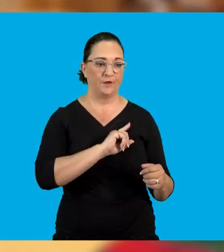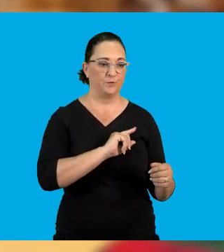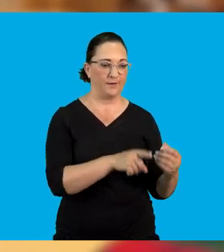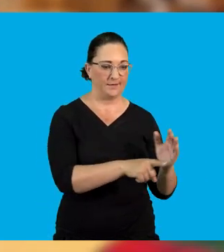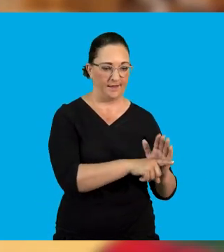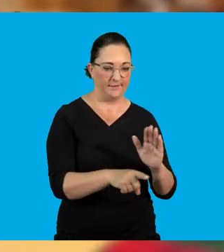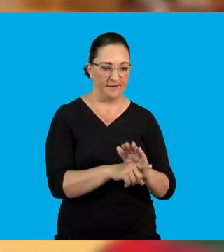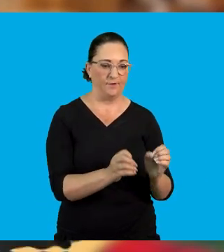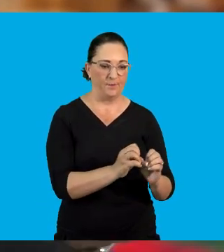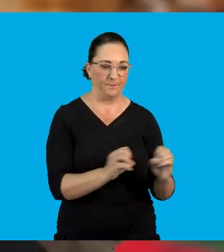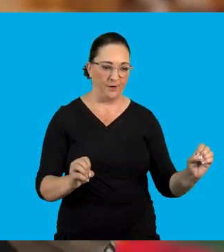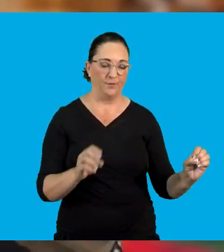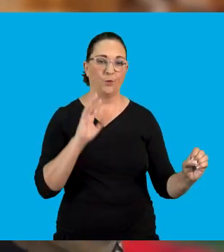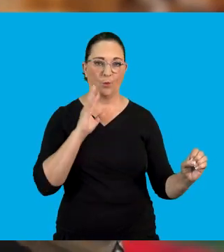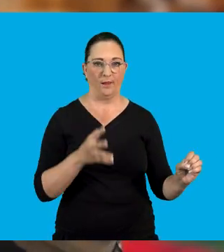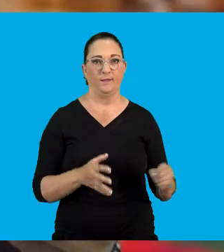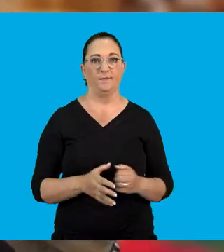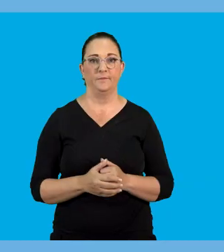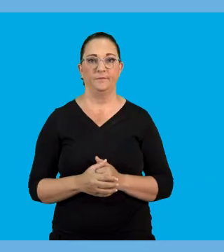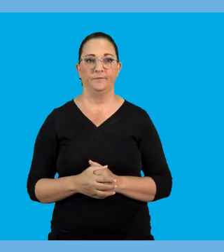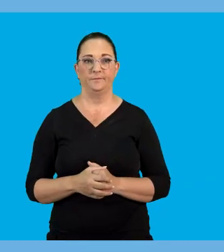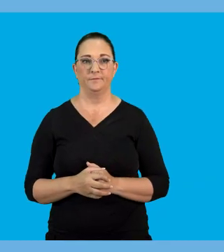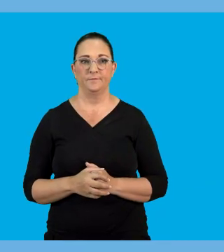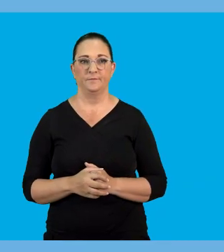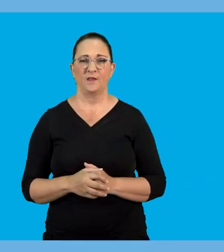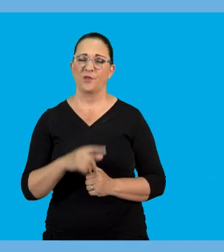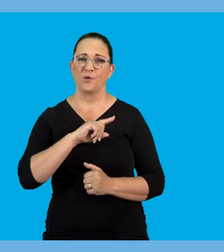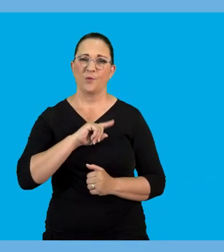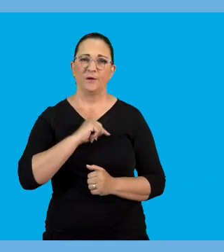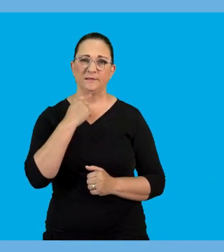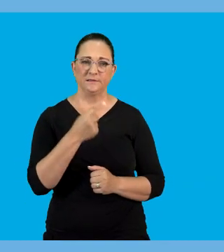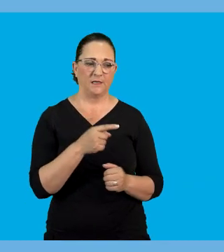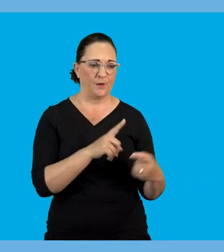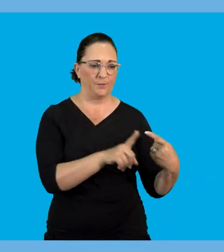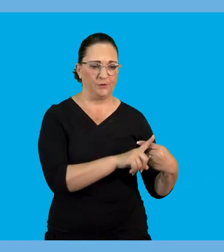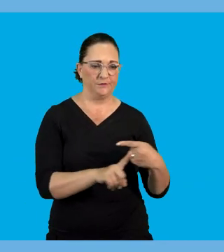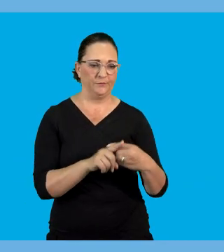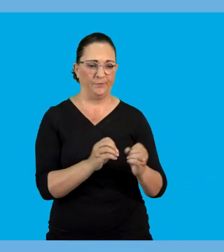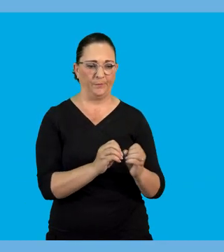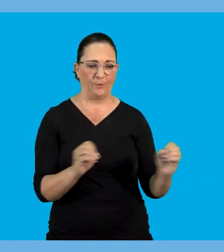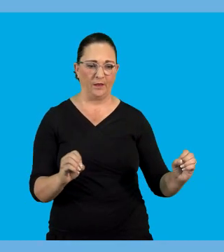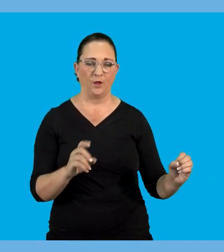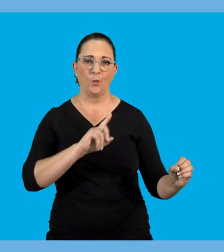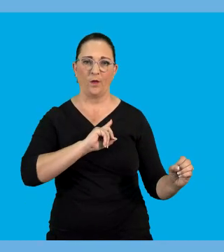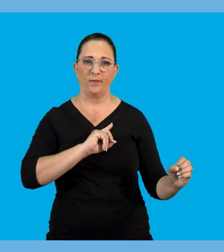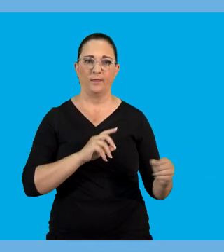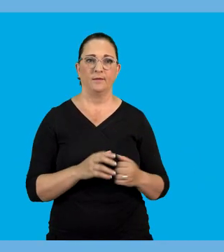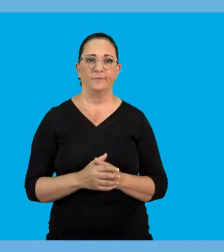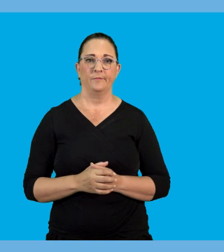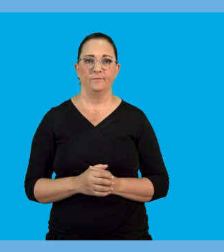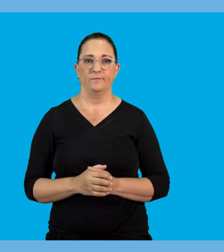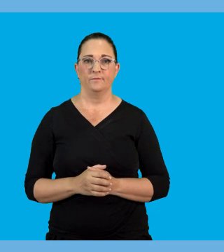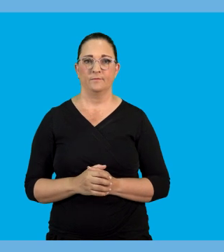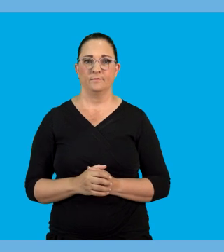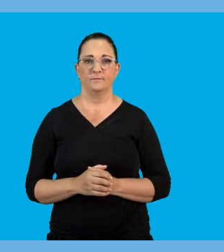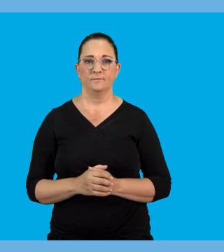and moving away from each other. So why do we say they are going to be moving away from each other? Because like